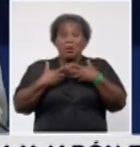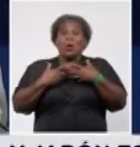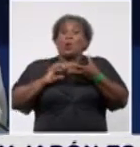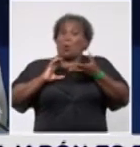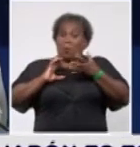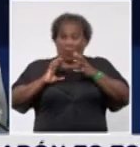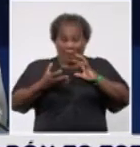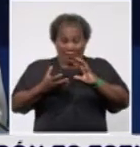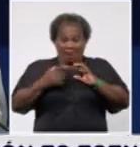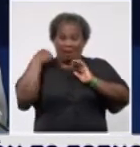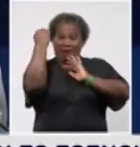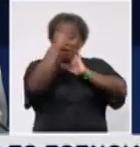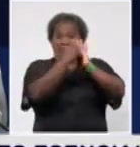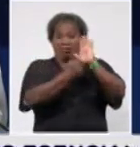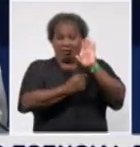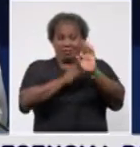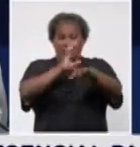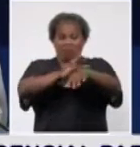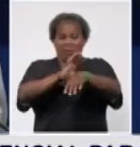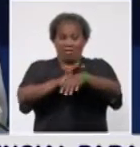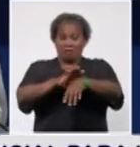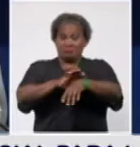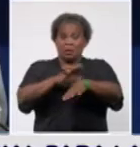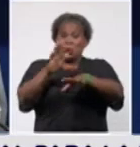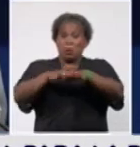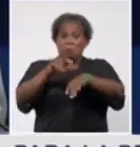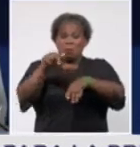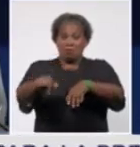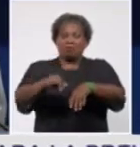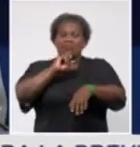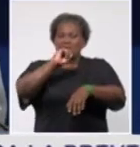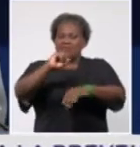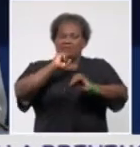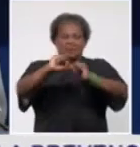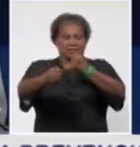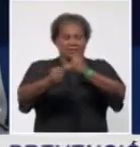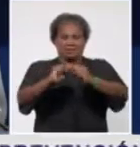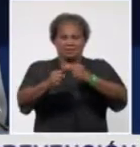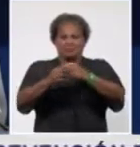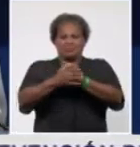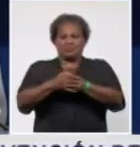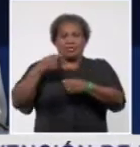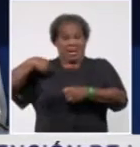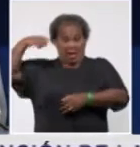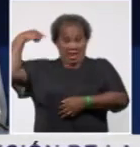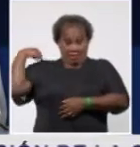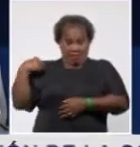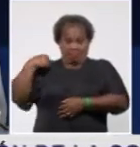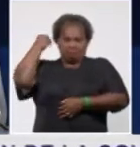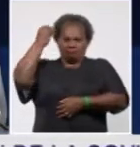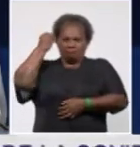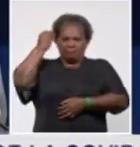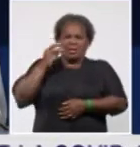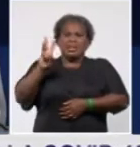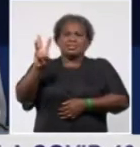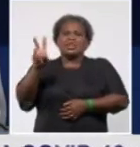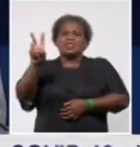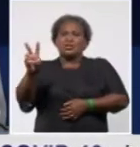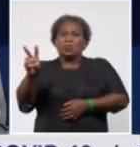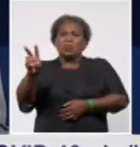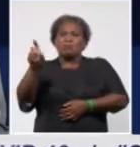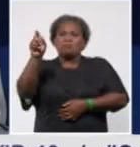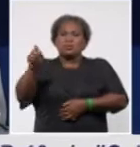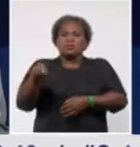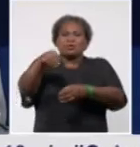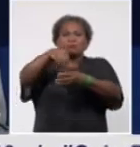By age group, 5 positive cases diagnosed yesterday are under the age of 20, for a total